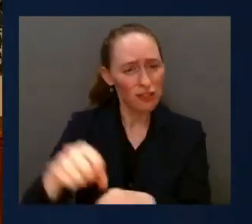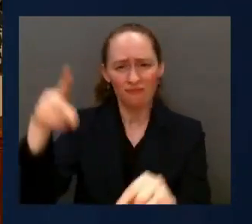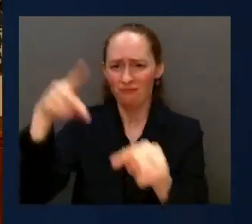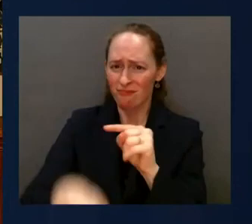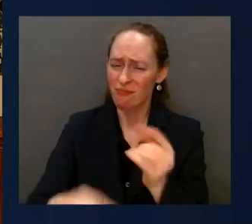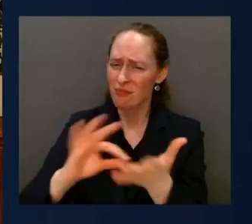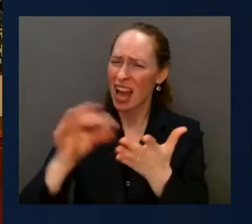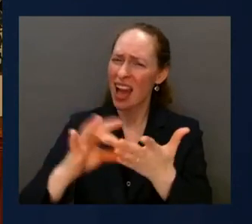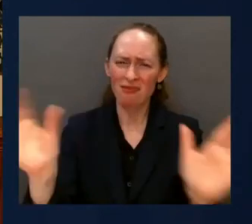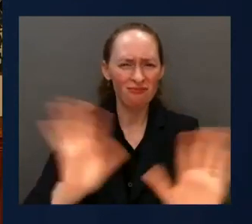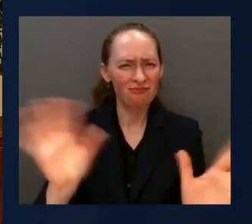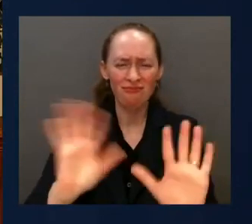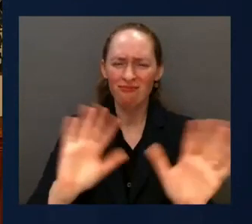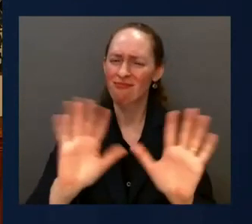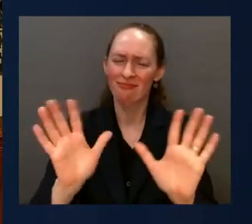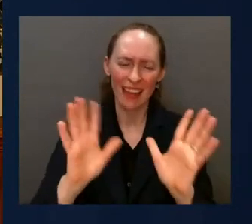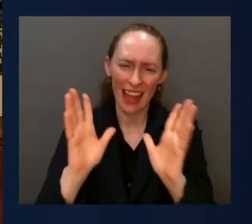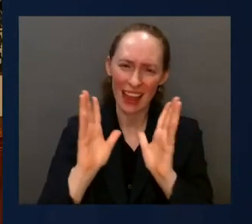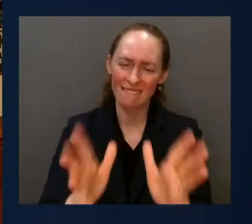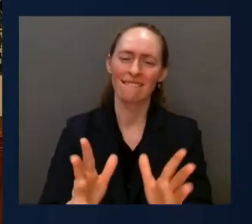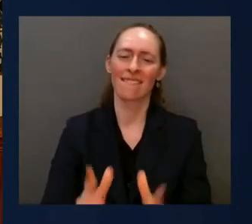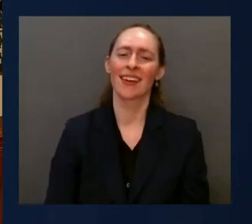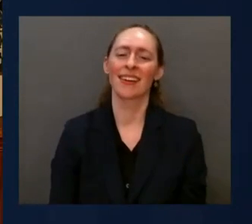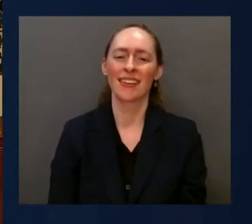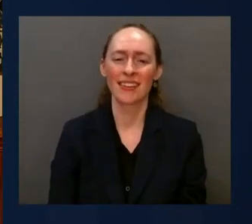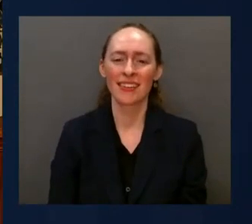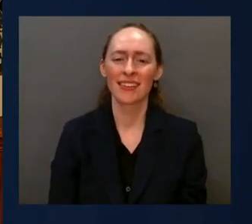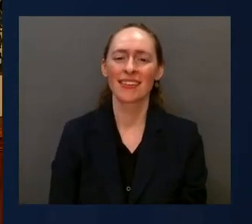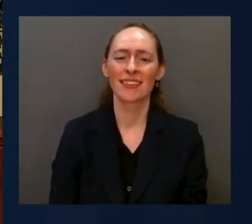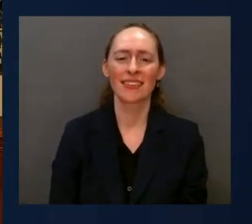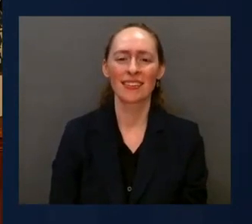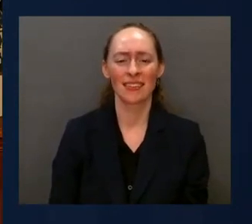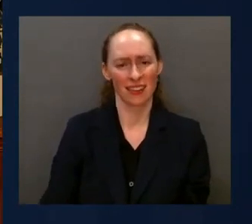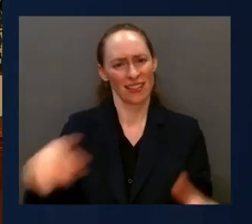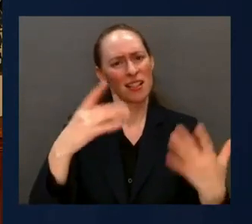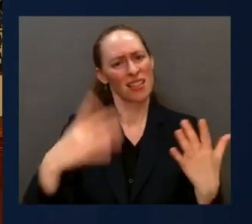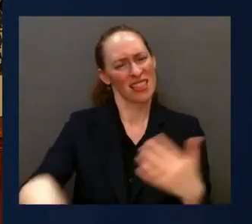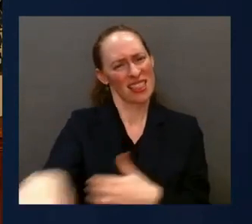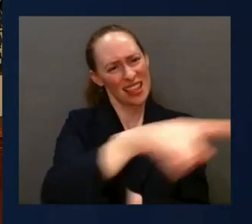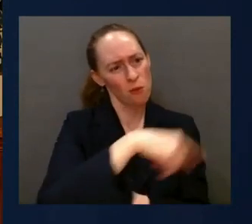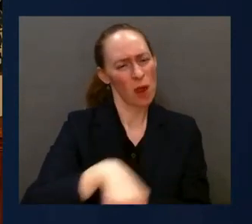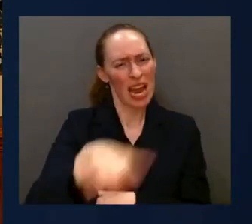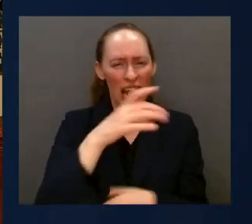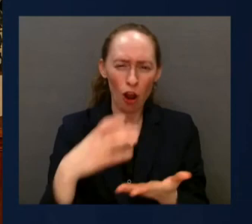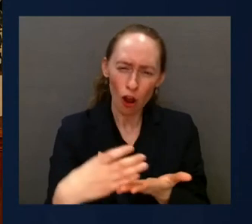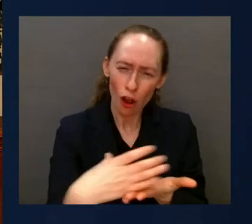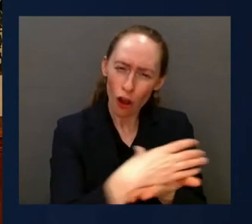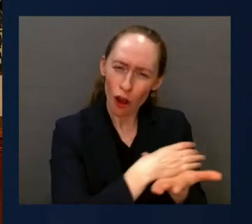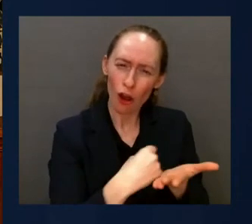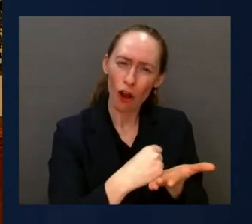Those benefits belong to the American people. They earned it. And if anyone tries to cut Social Security, which apparently no one's going to do,